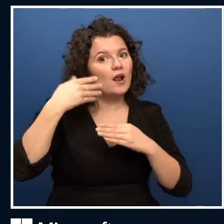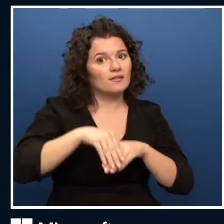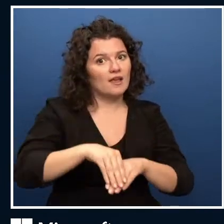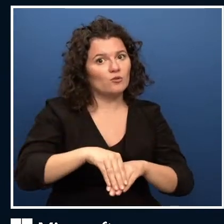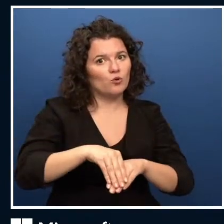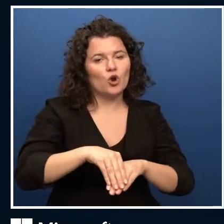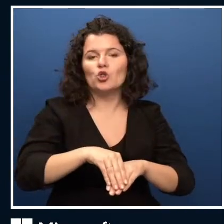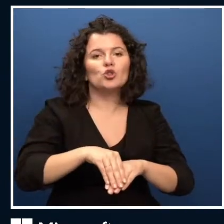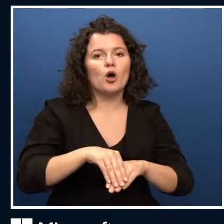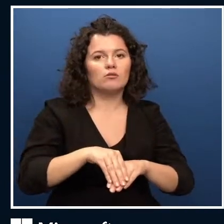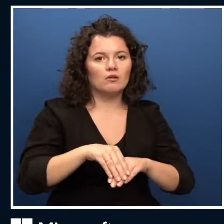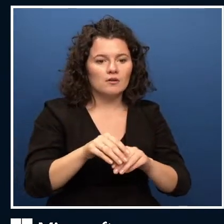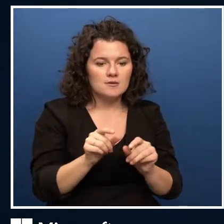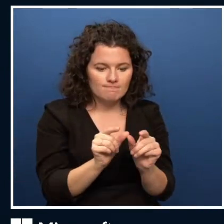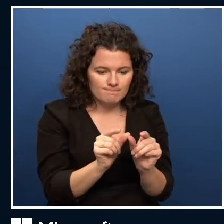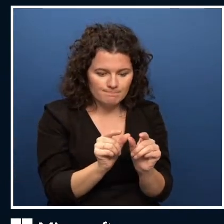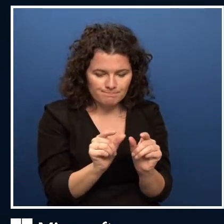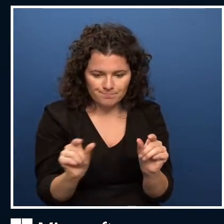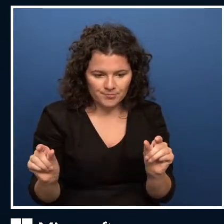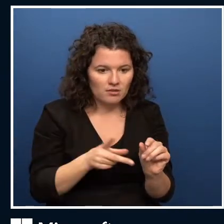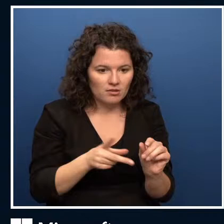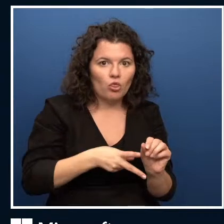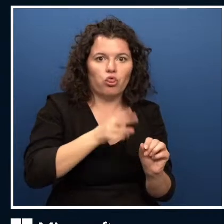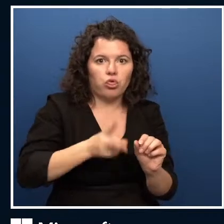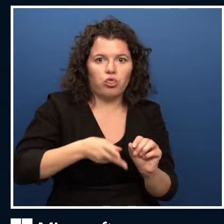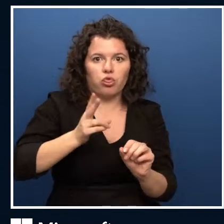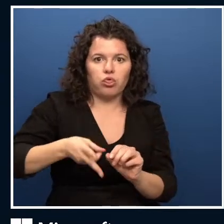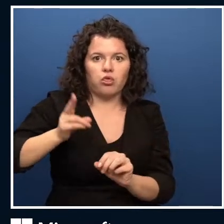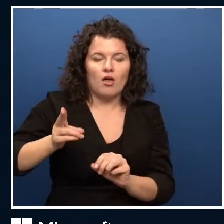epoch. So you can basically, with